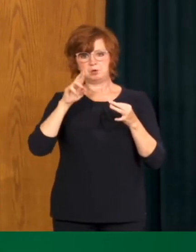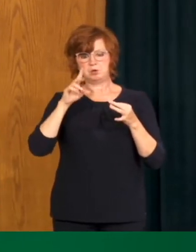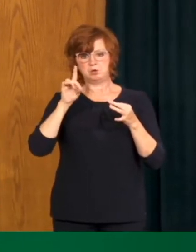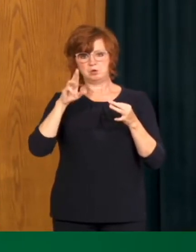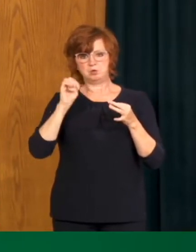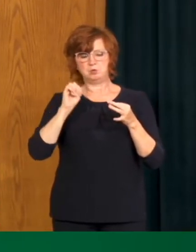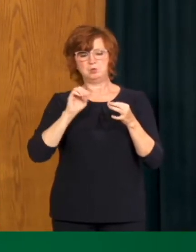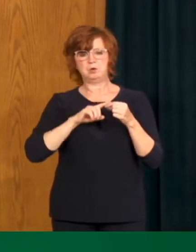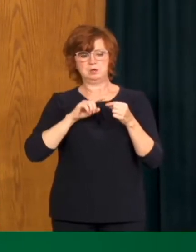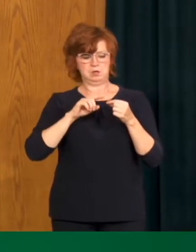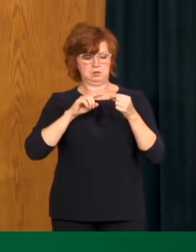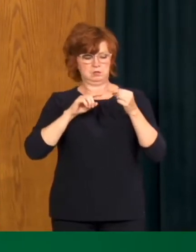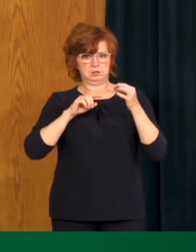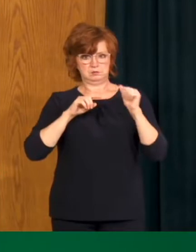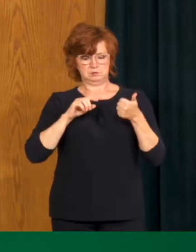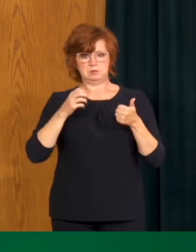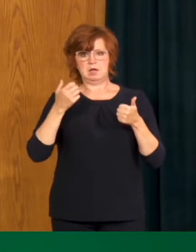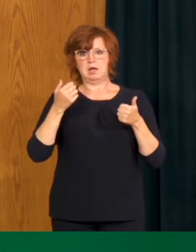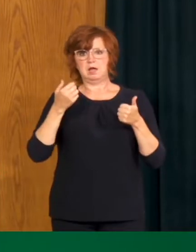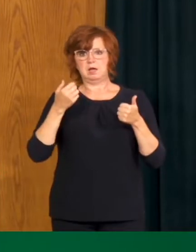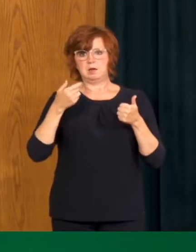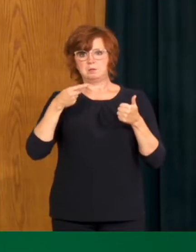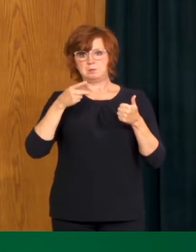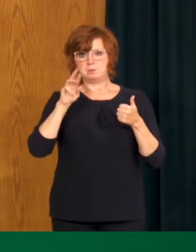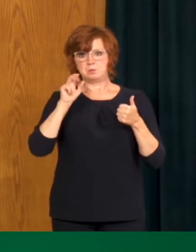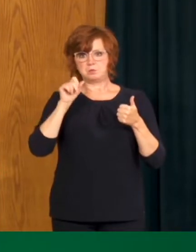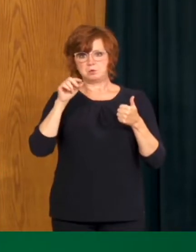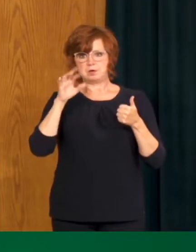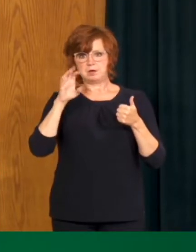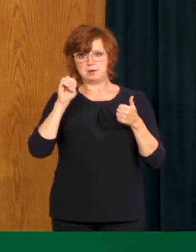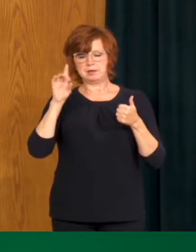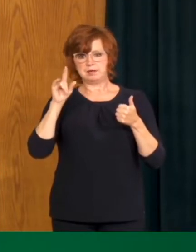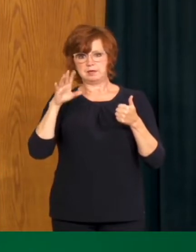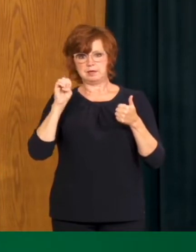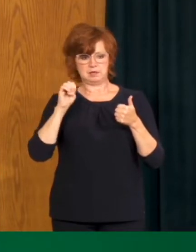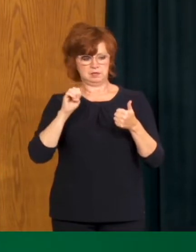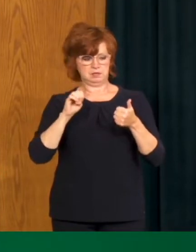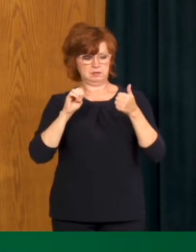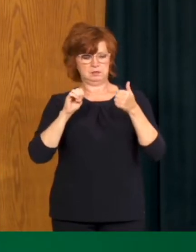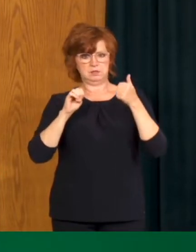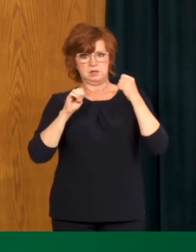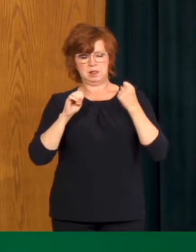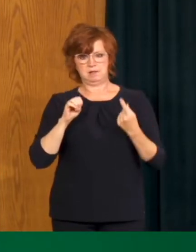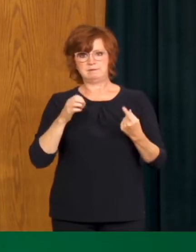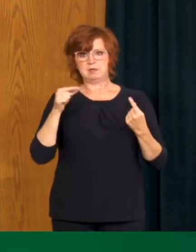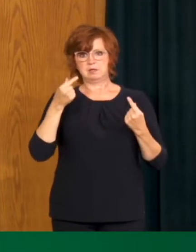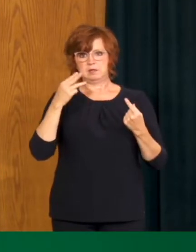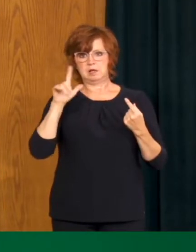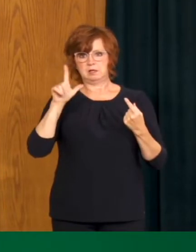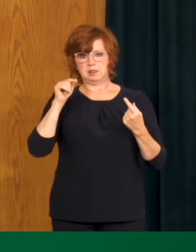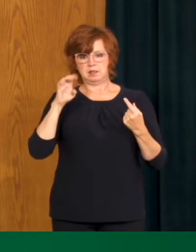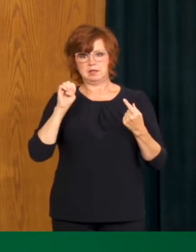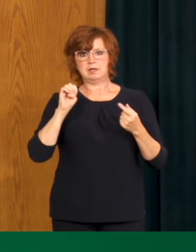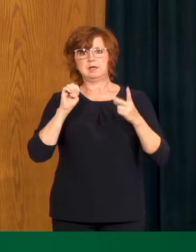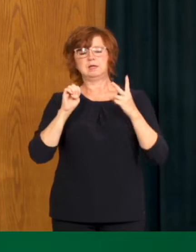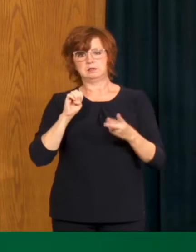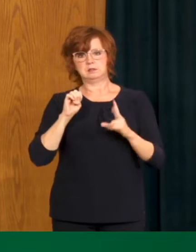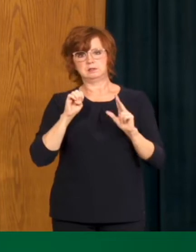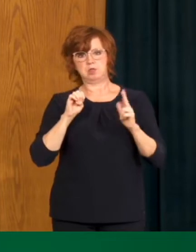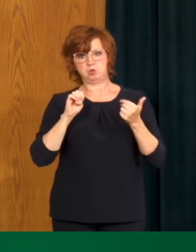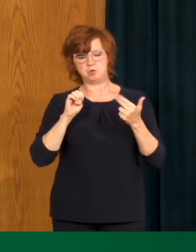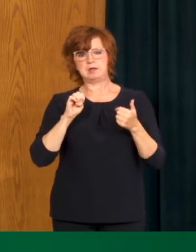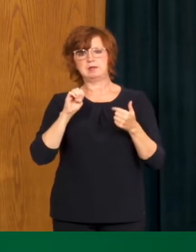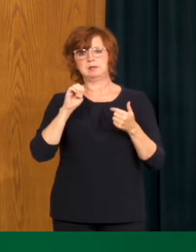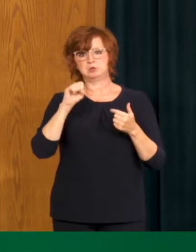Tramping Lake, and it also includes the city of Swift Current. Perfect, thanks. We will now move to questions, and we'll take